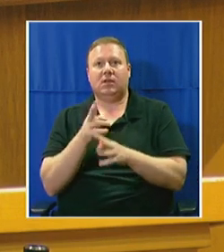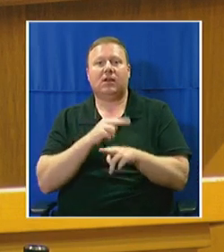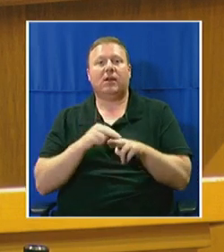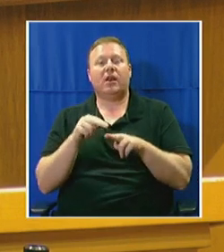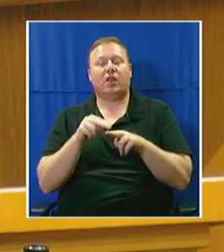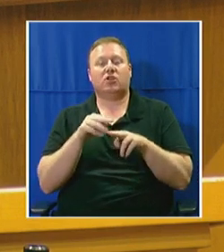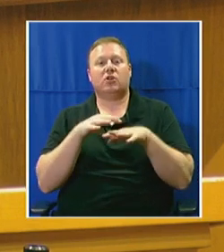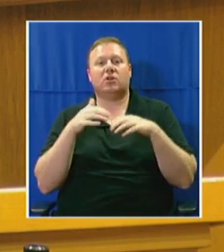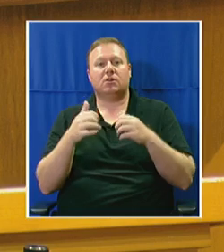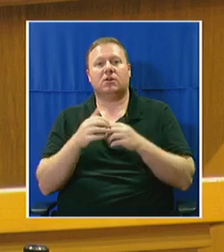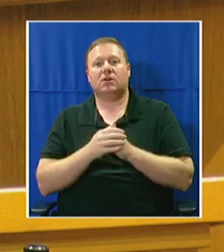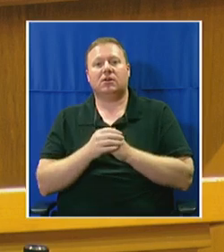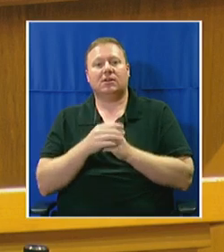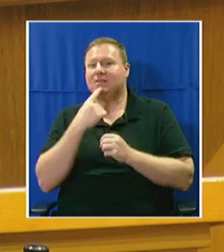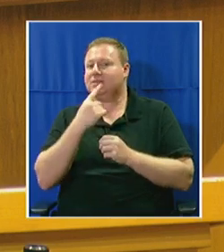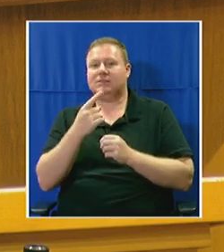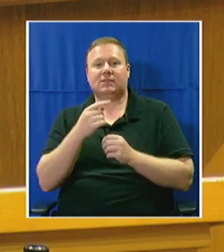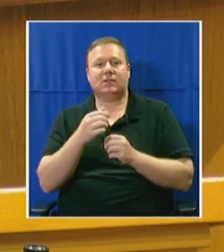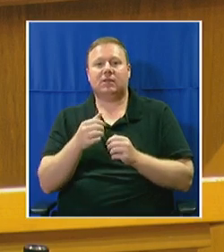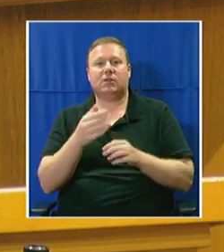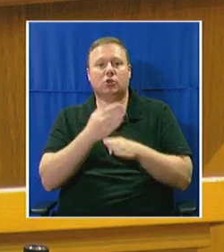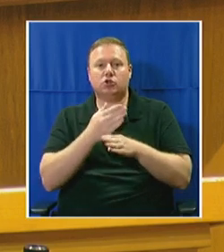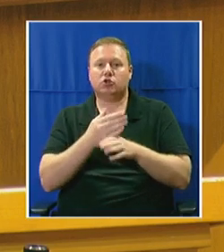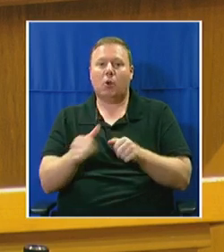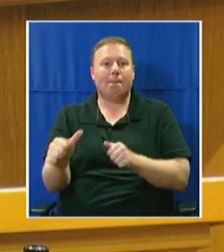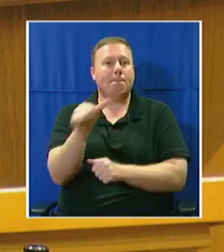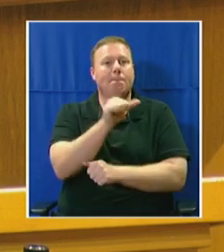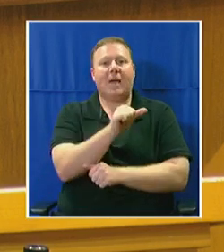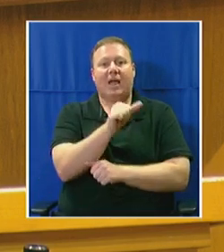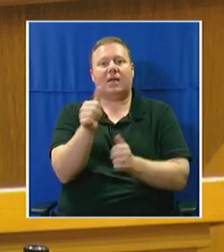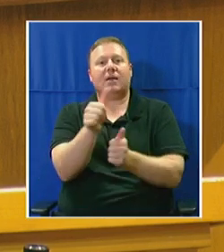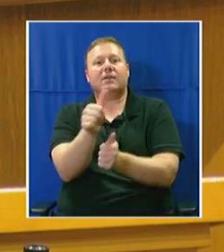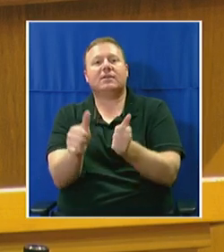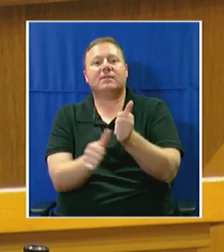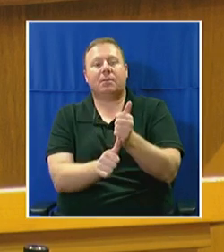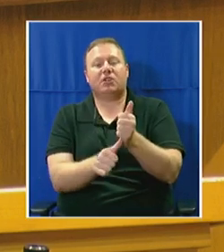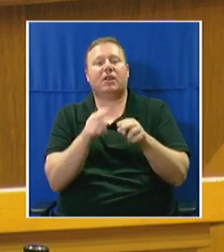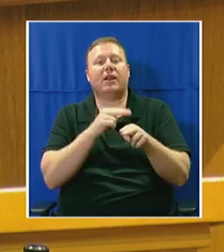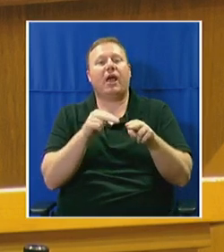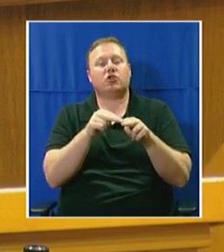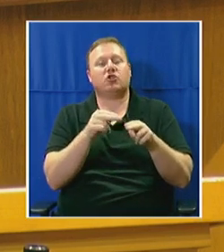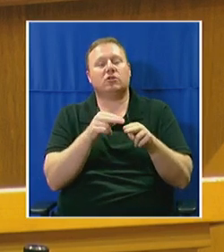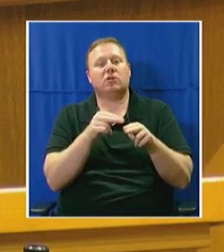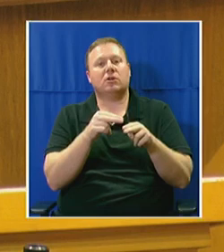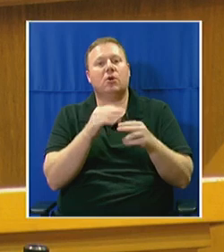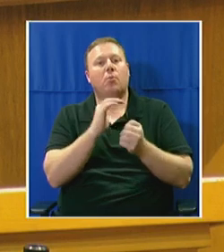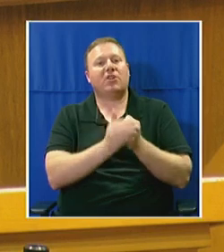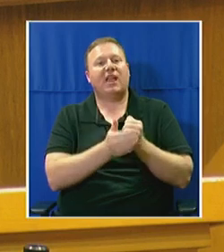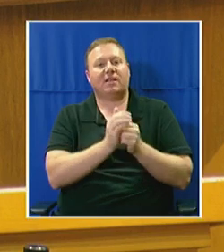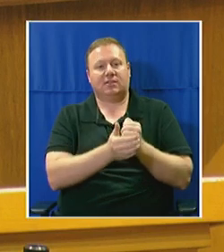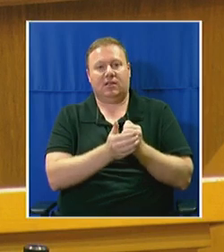advocates jba and advocate's legal Representatives the committee therefore recommends that the National